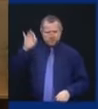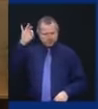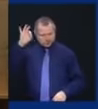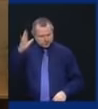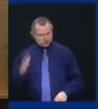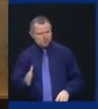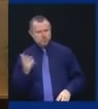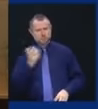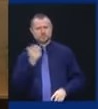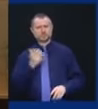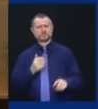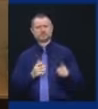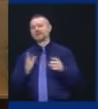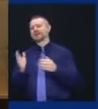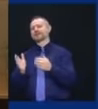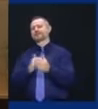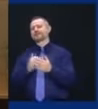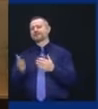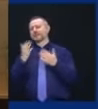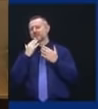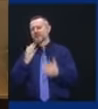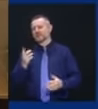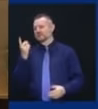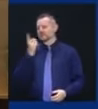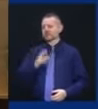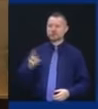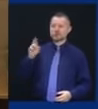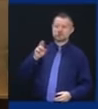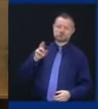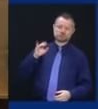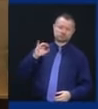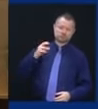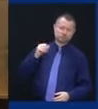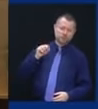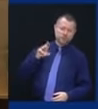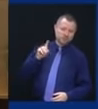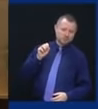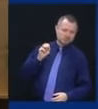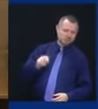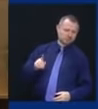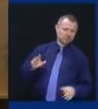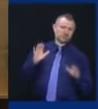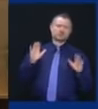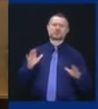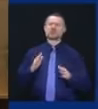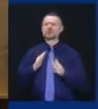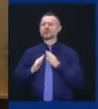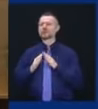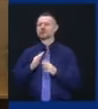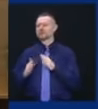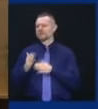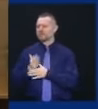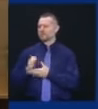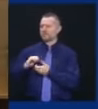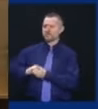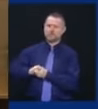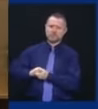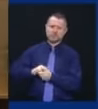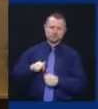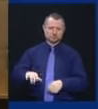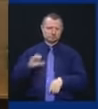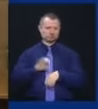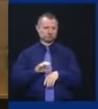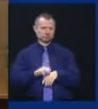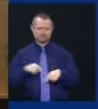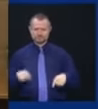Thank you always as well, Dr. Richardson, for being an incredible community partner, for opening up grace and